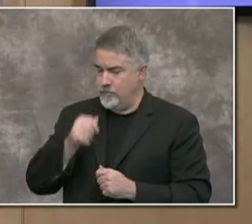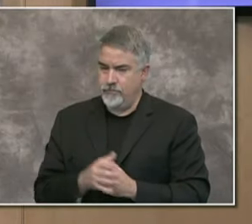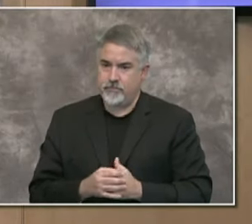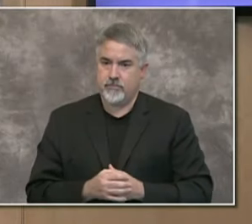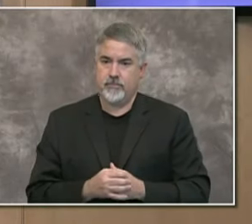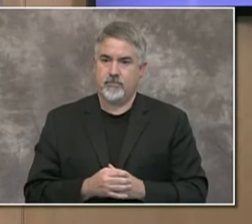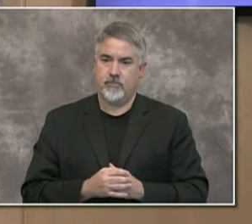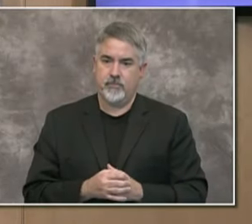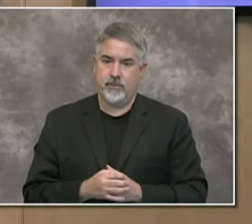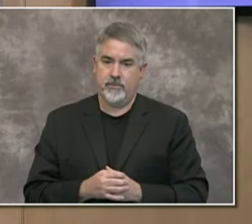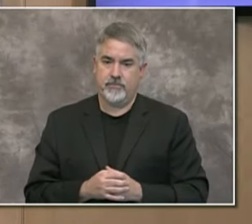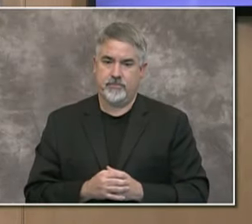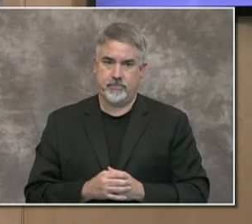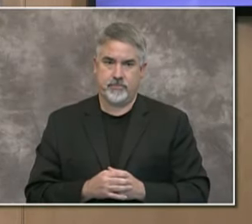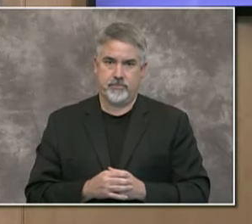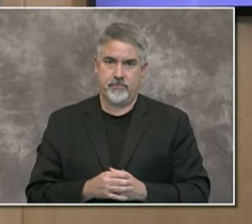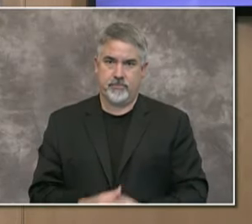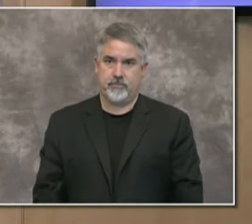Thank you.